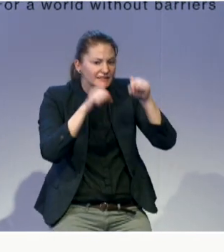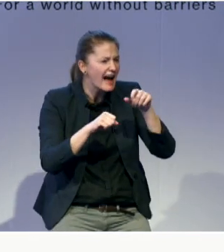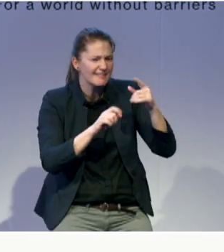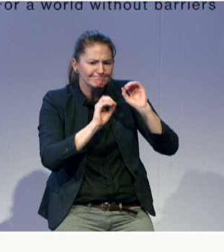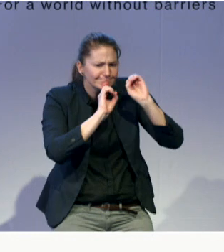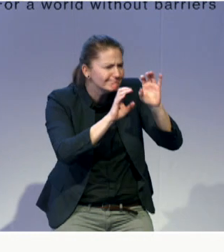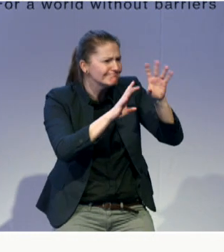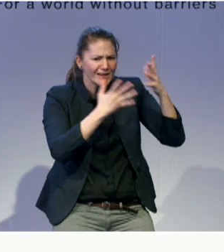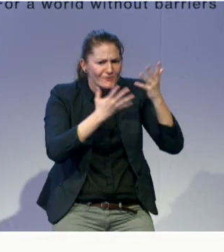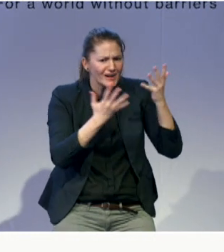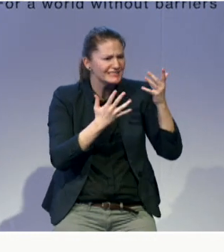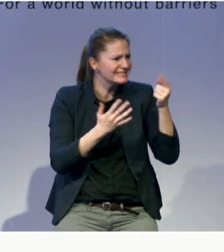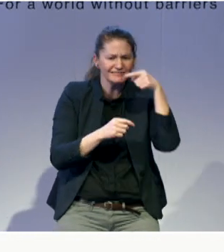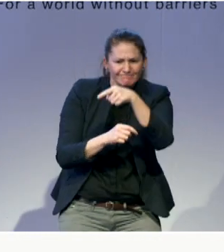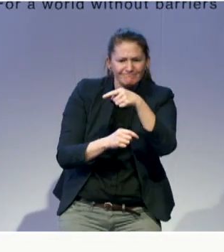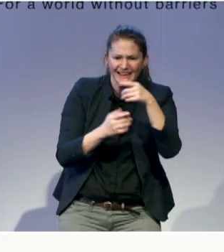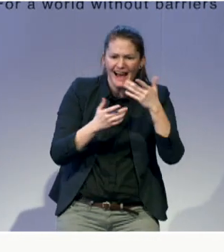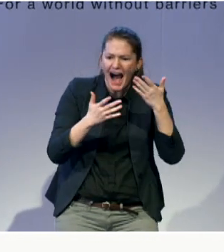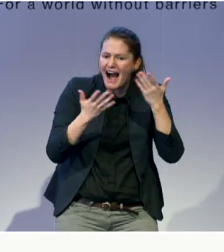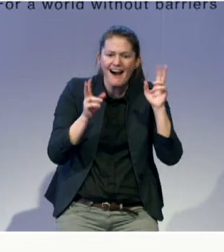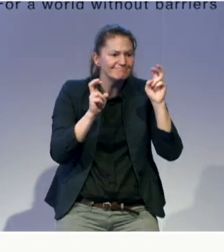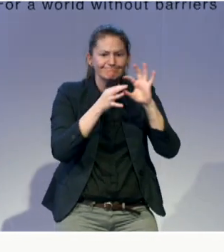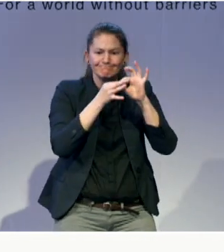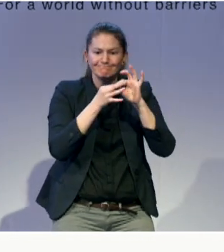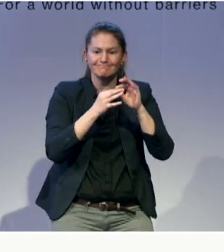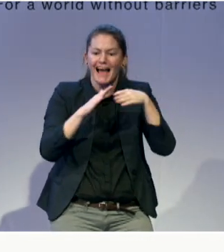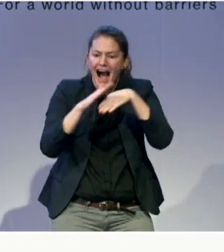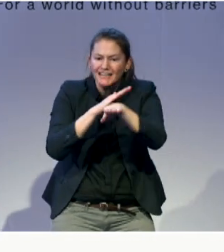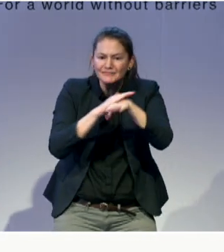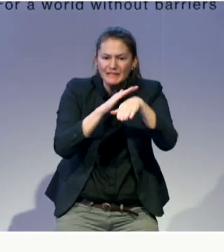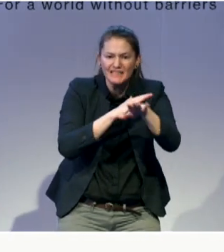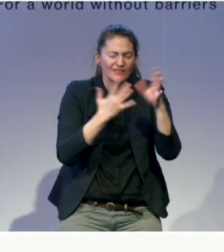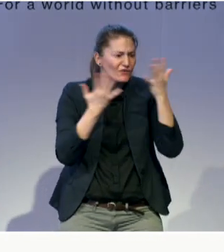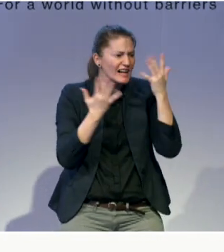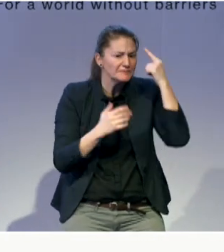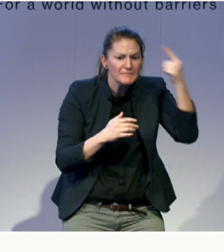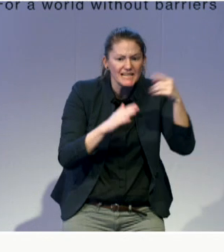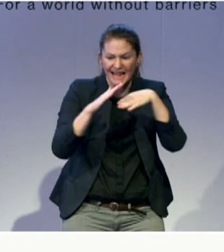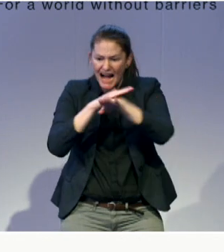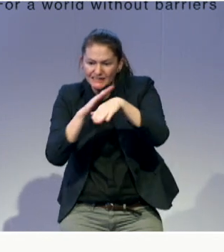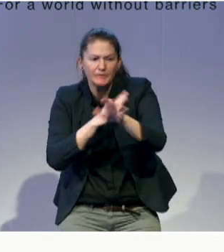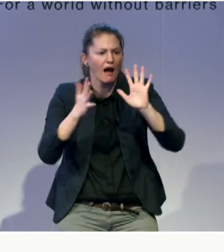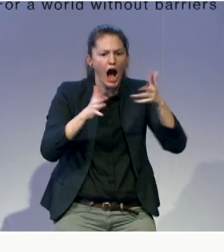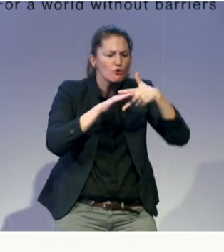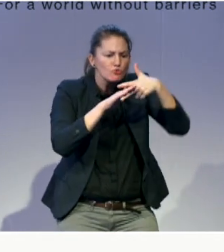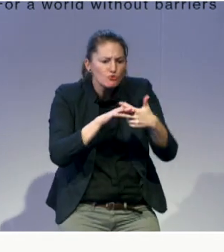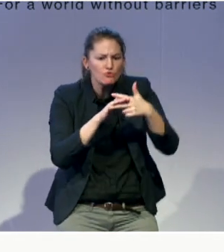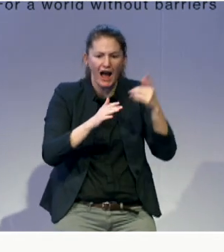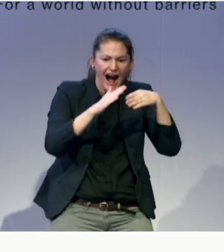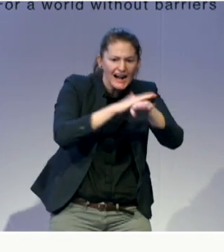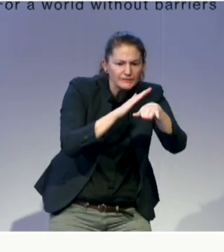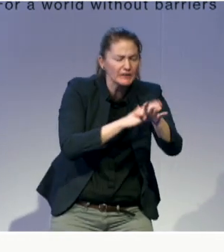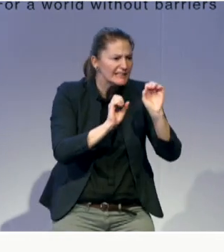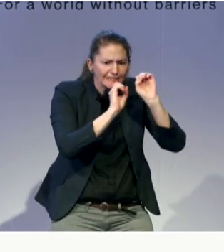adequate accessibility tools for the 1.6 million disabled who represent